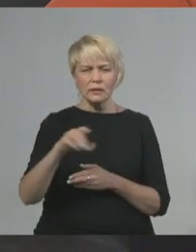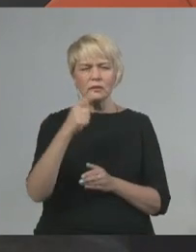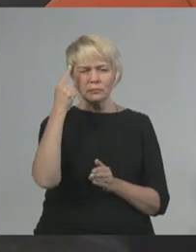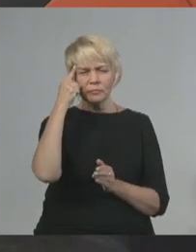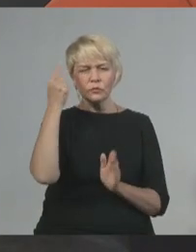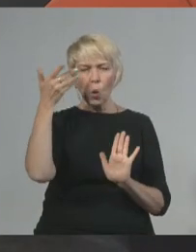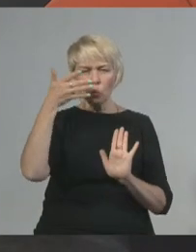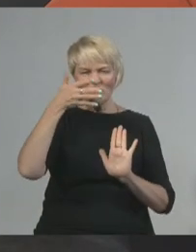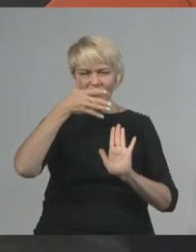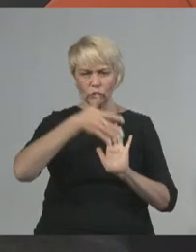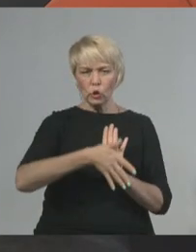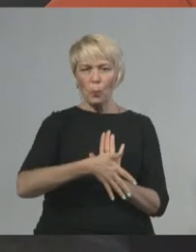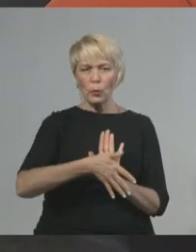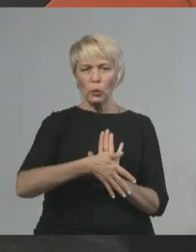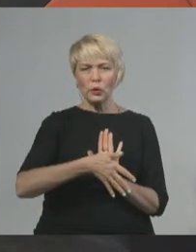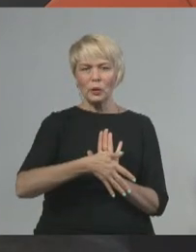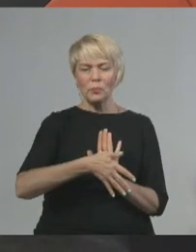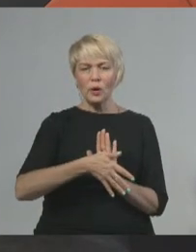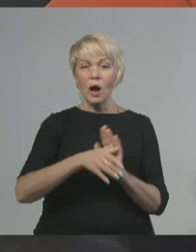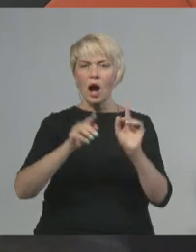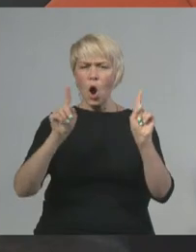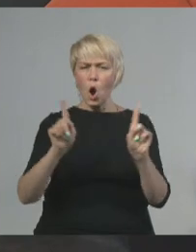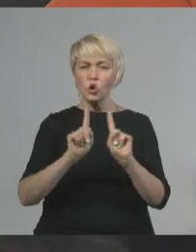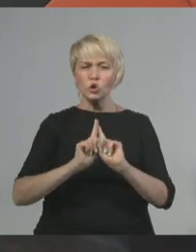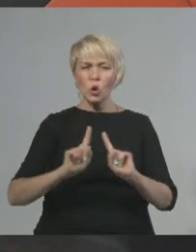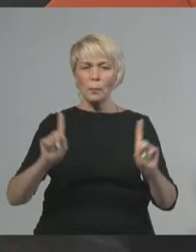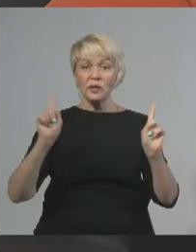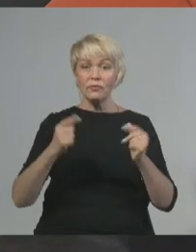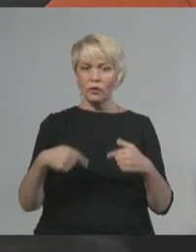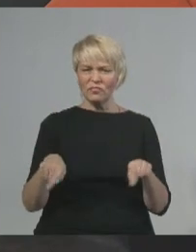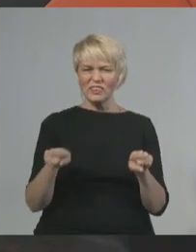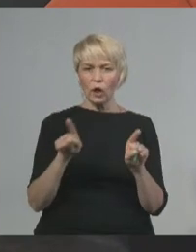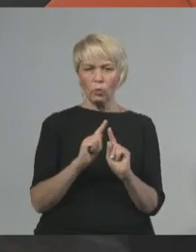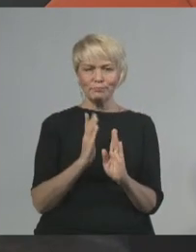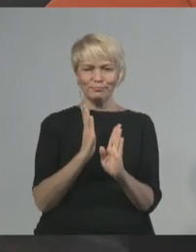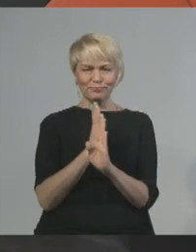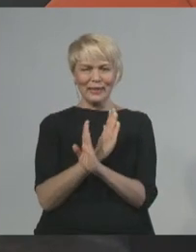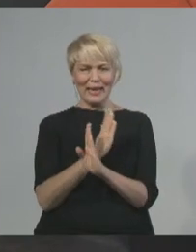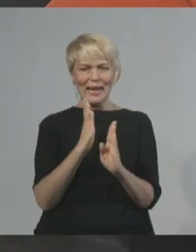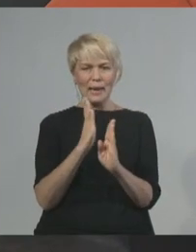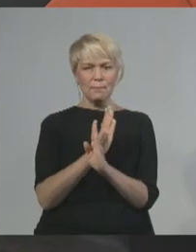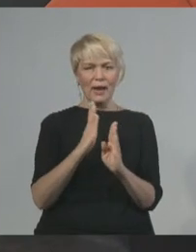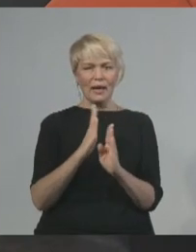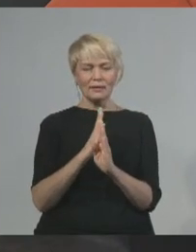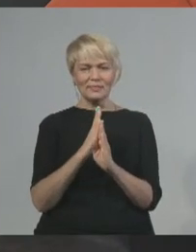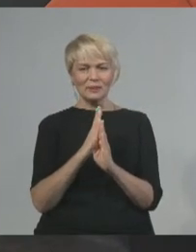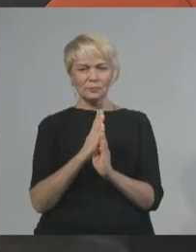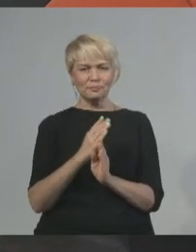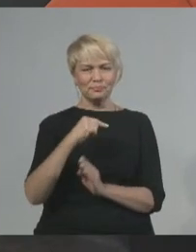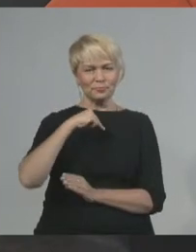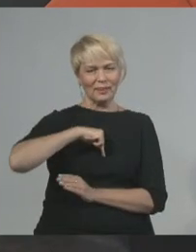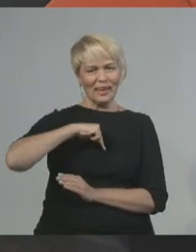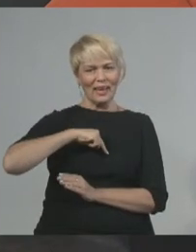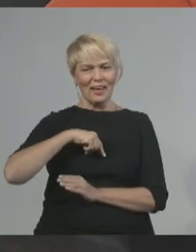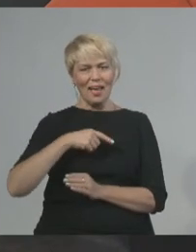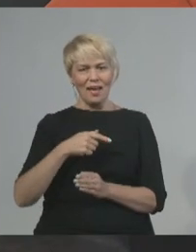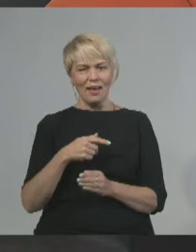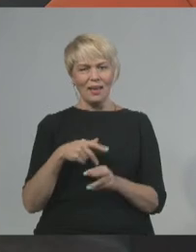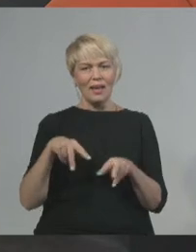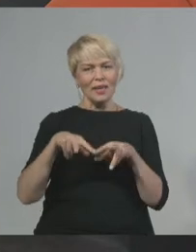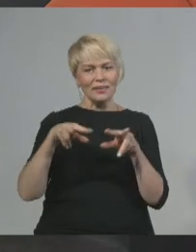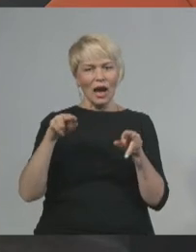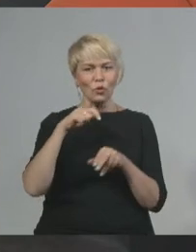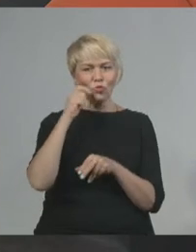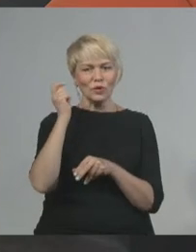we especially in a in a climate like in ukraine where people which i think we'll get